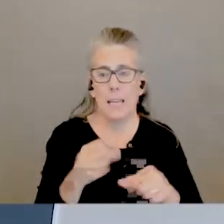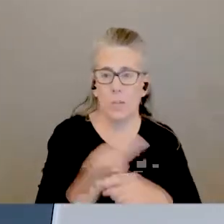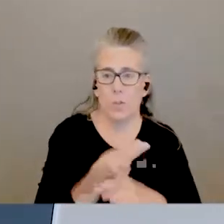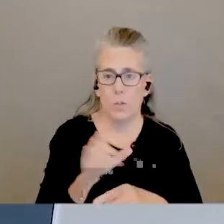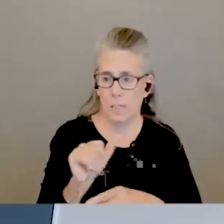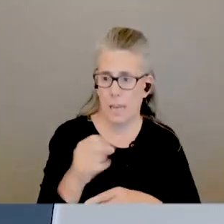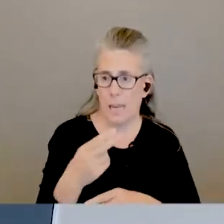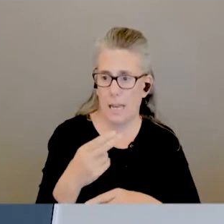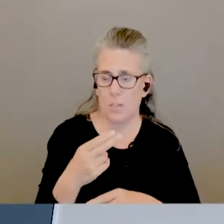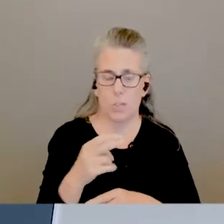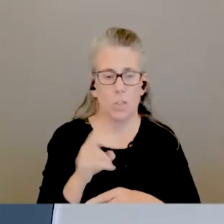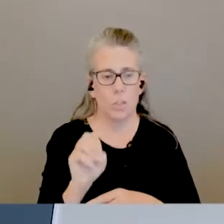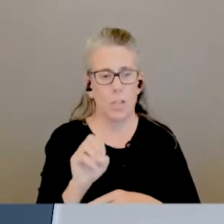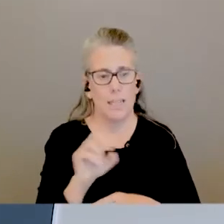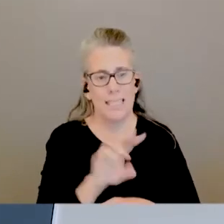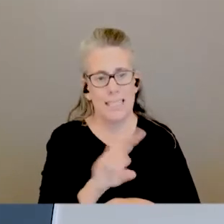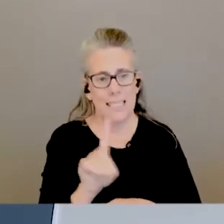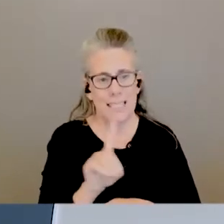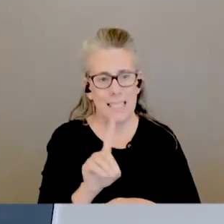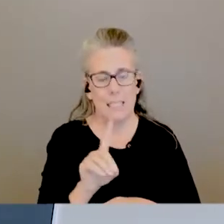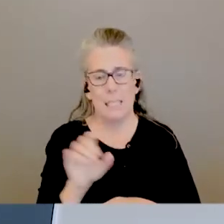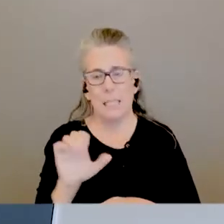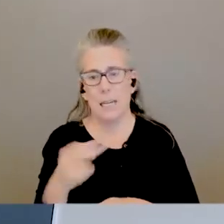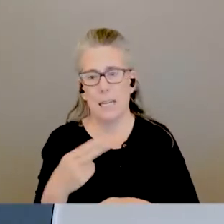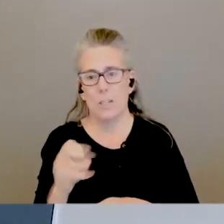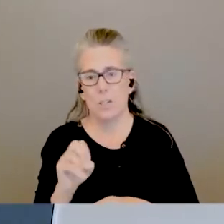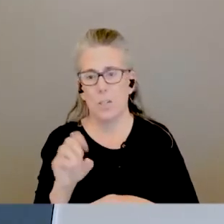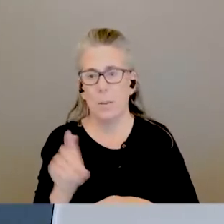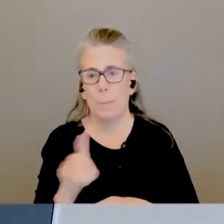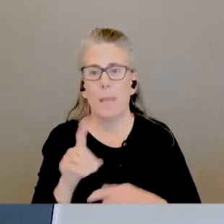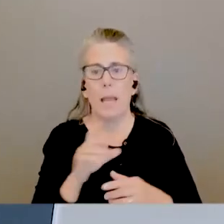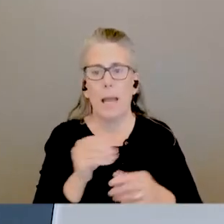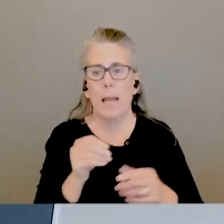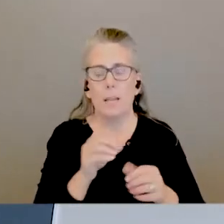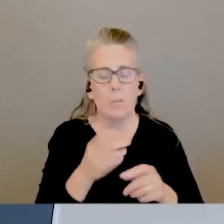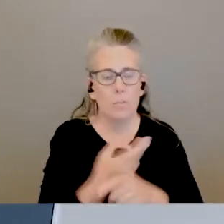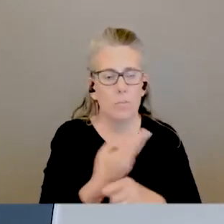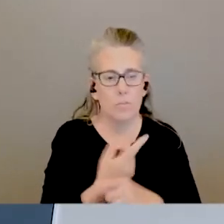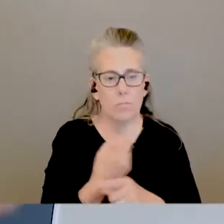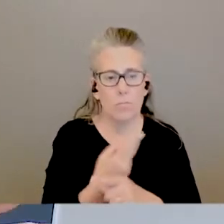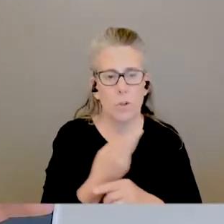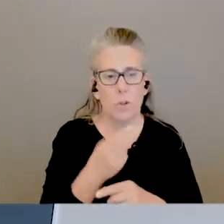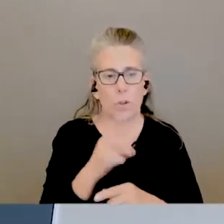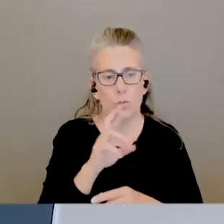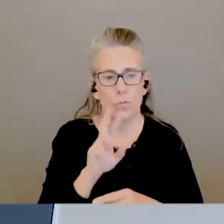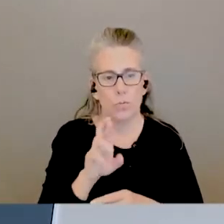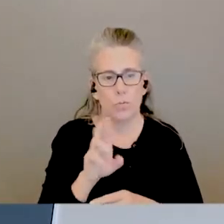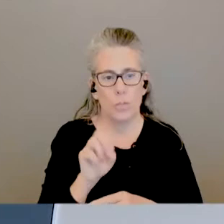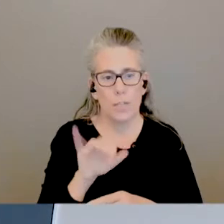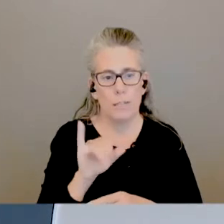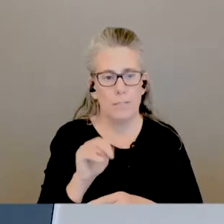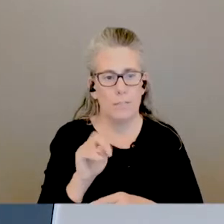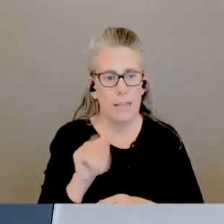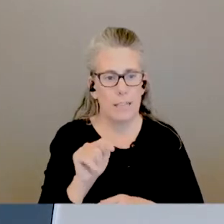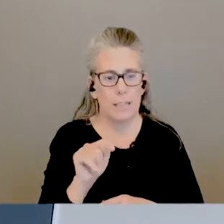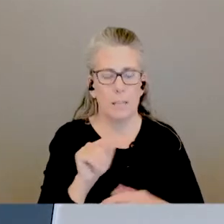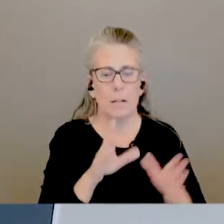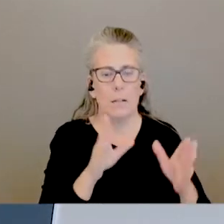well as, like I said, pre-computed data pattern, service-oriented architecture, and meet the scale needs of the